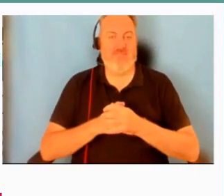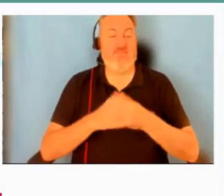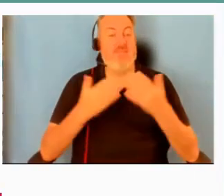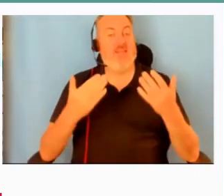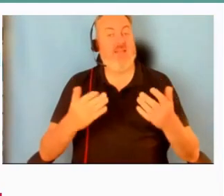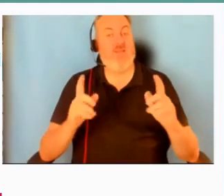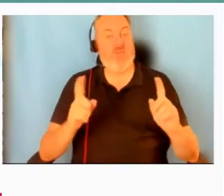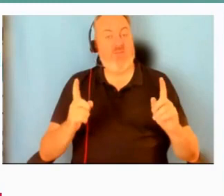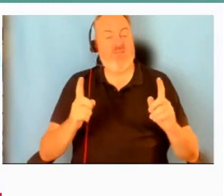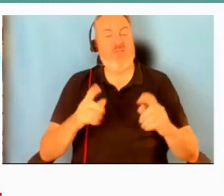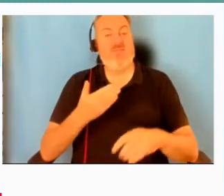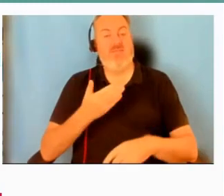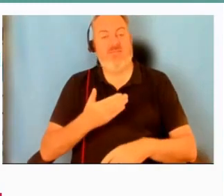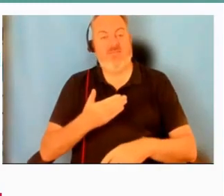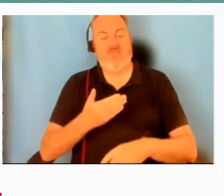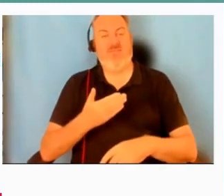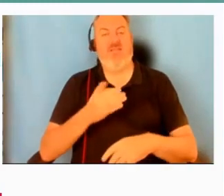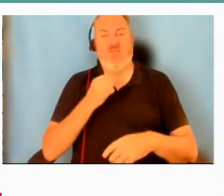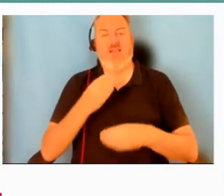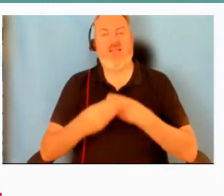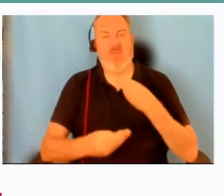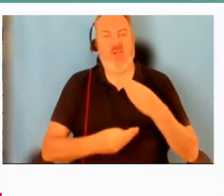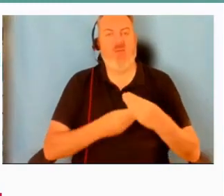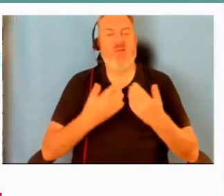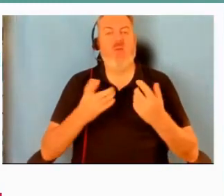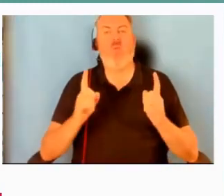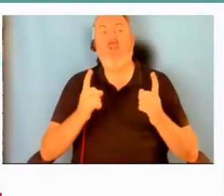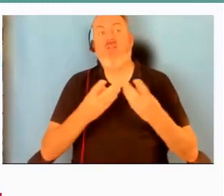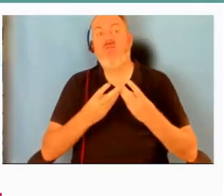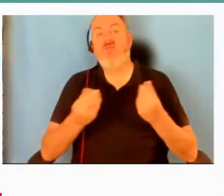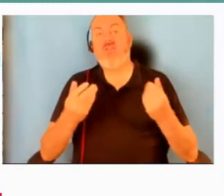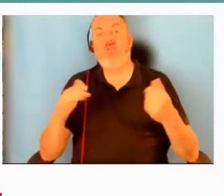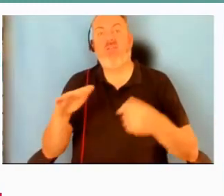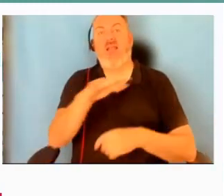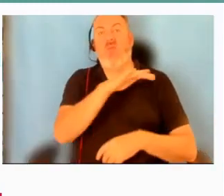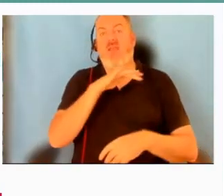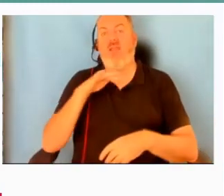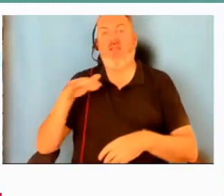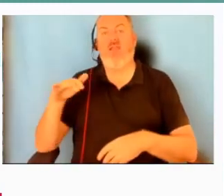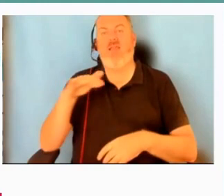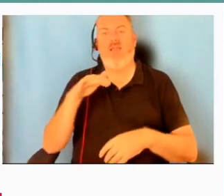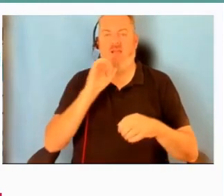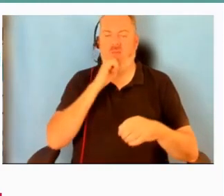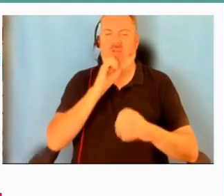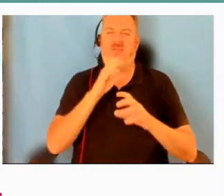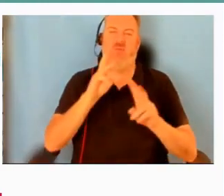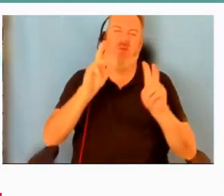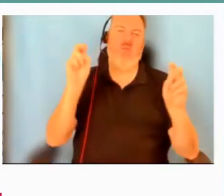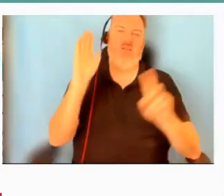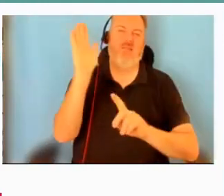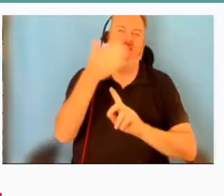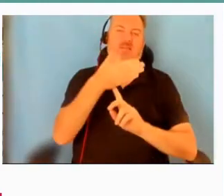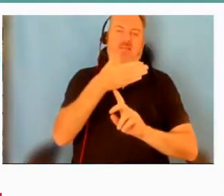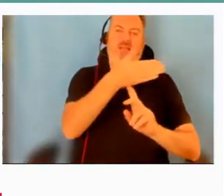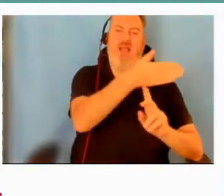Okay, now I'm going to explain some signposting resources. So if you're looking to find more information about